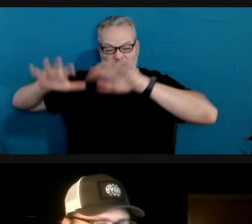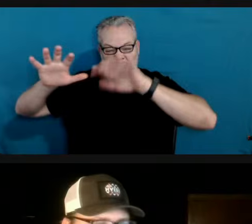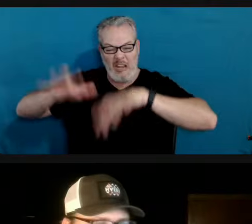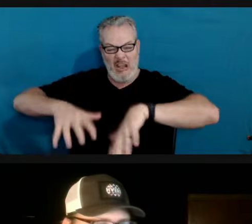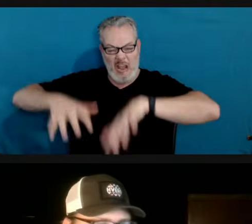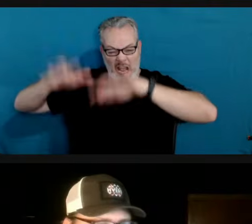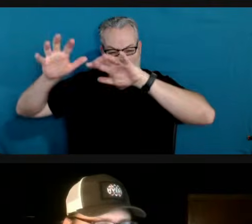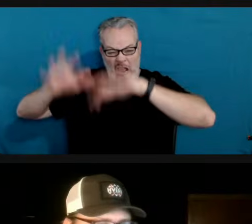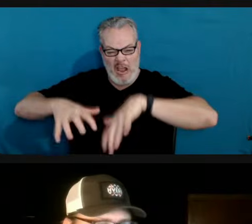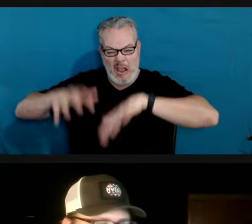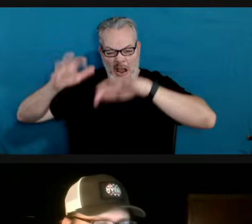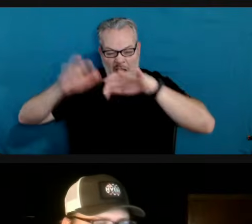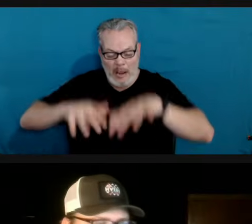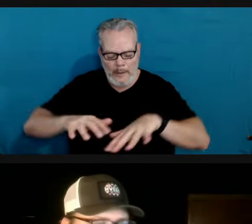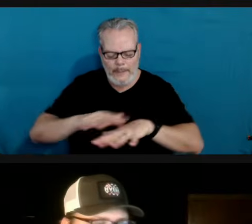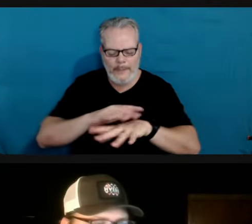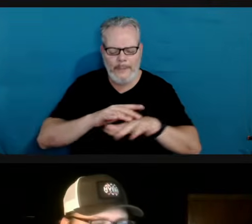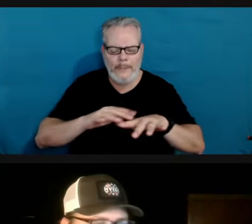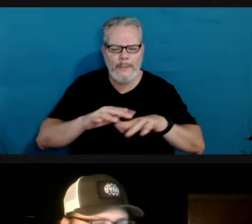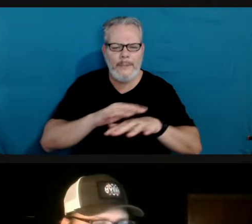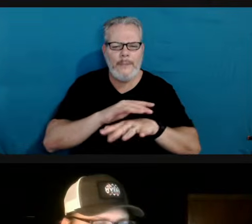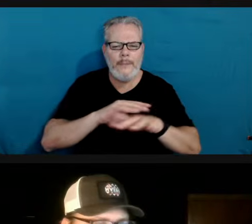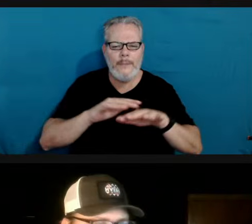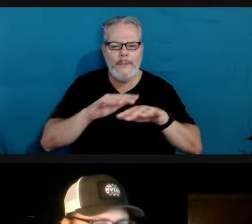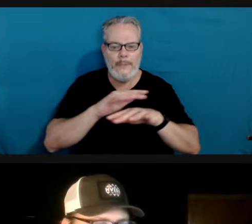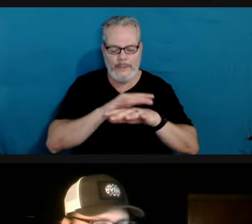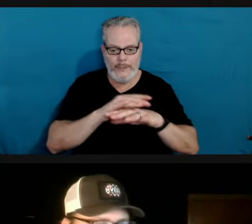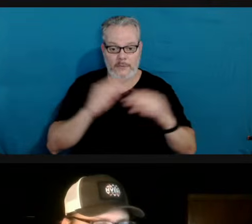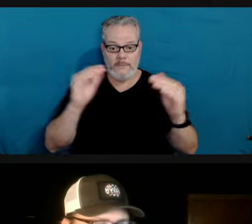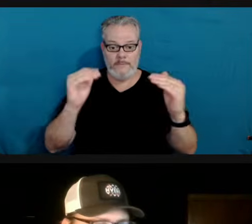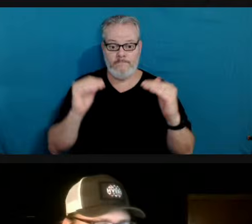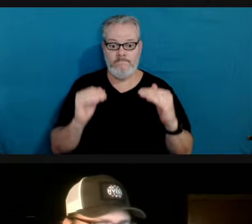conditions, courtesy of the VOG Measurement Prediction Program,